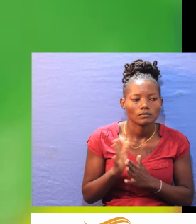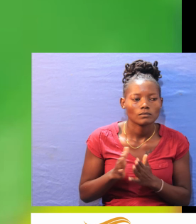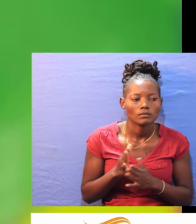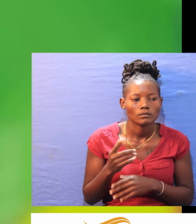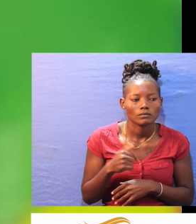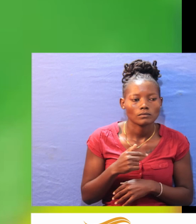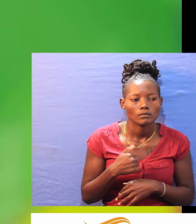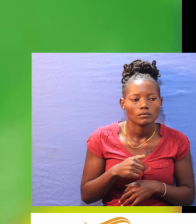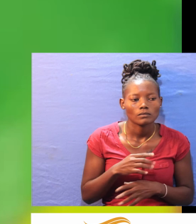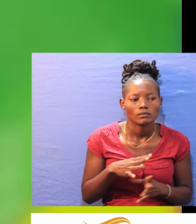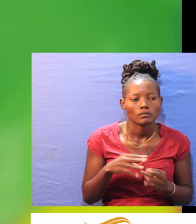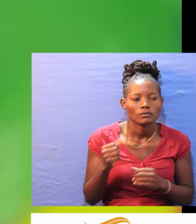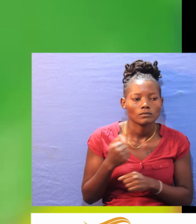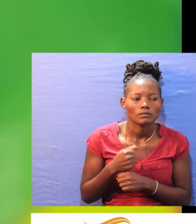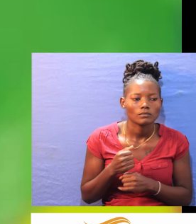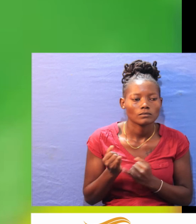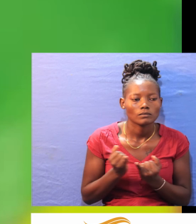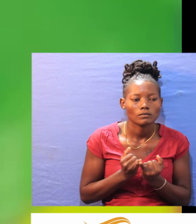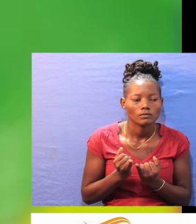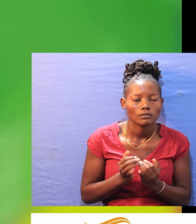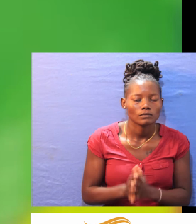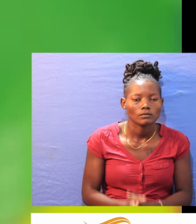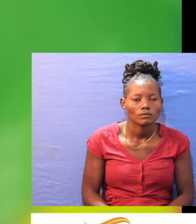heading towards Saturday.